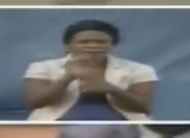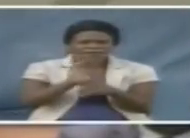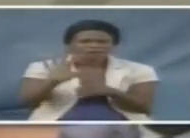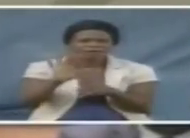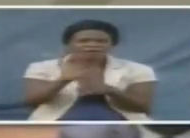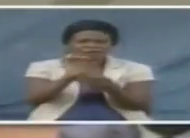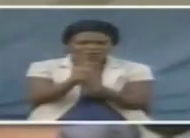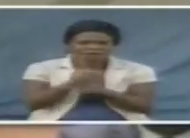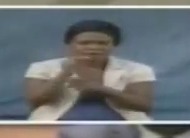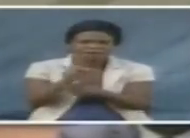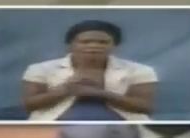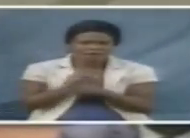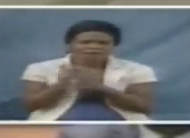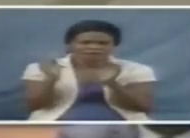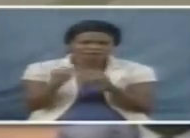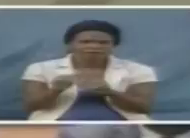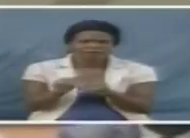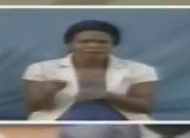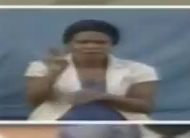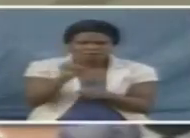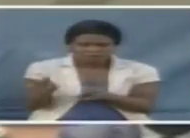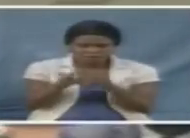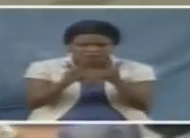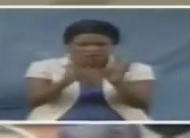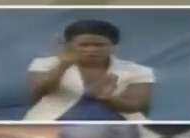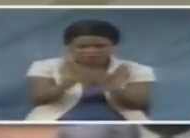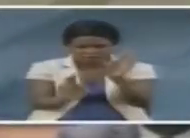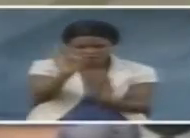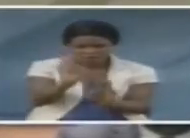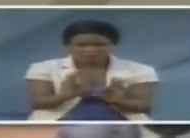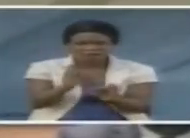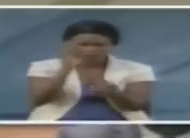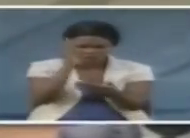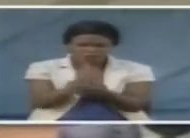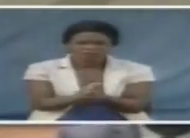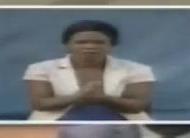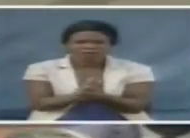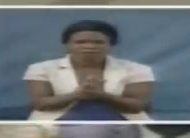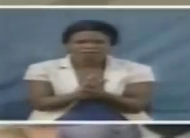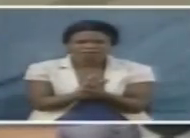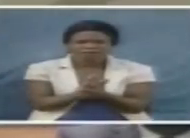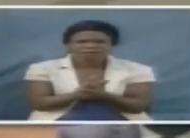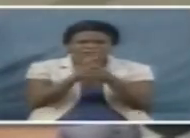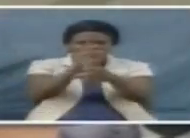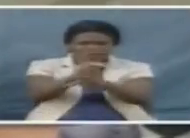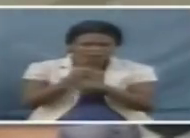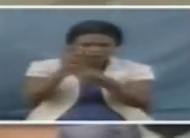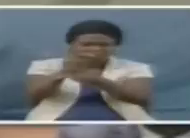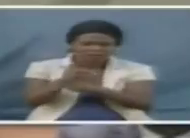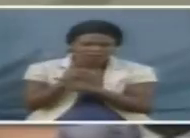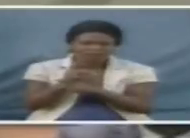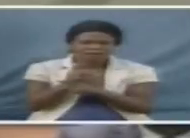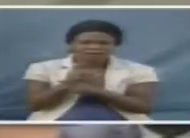to low-risk debt distress. The strategy outlined measures to